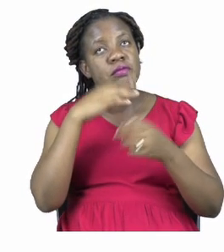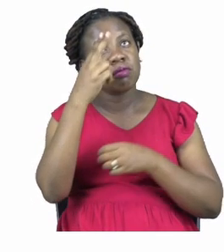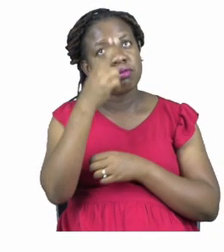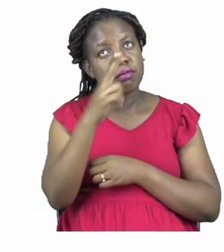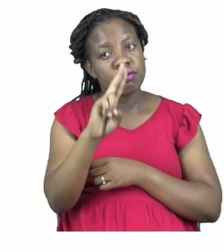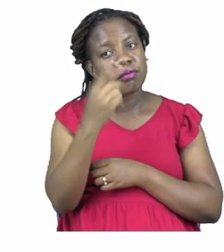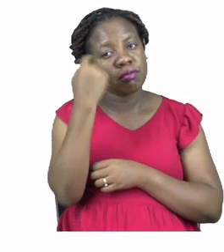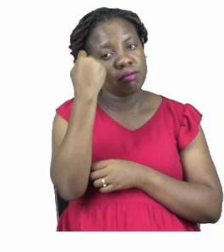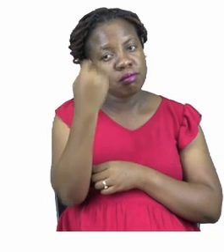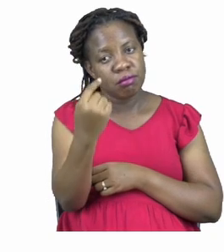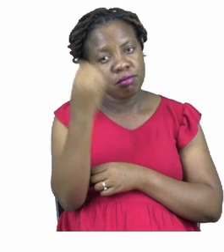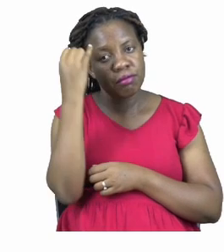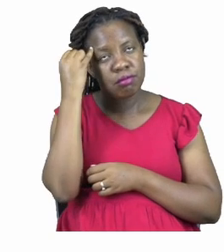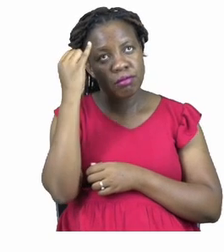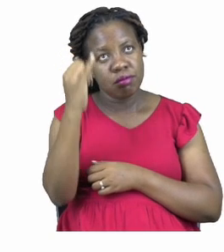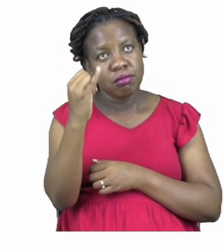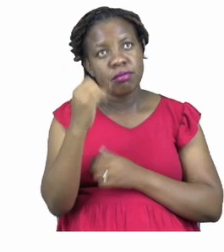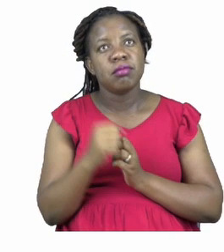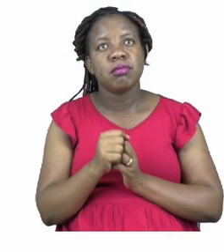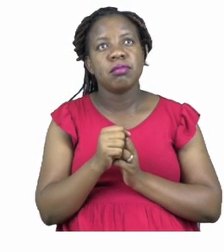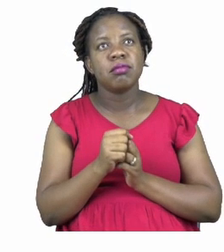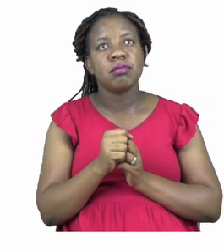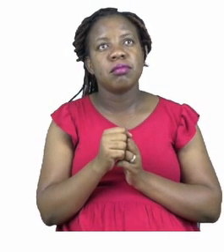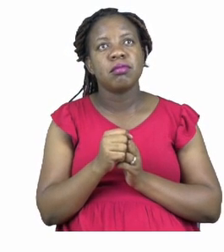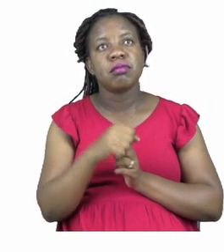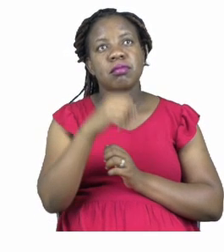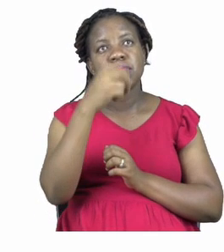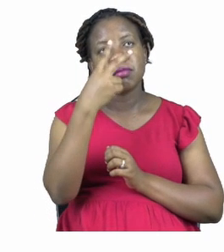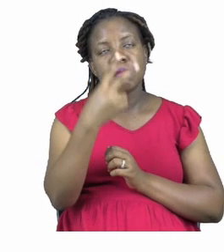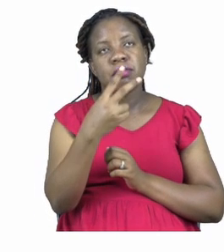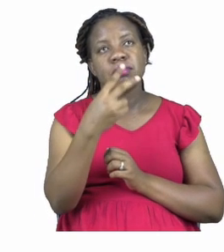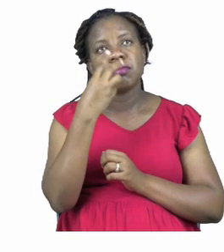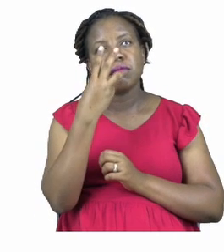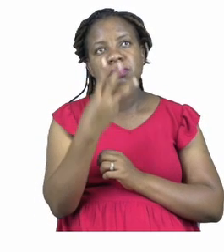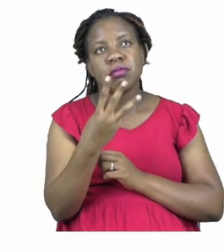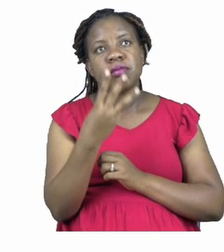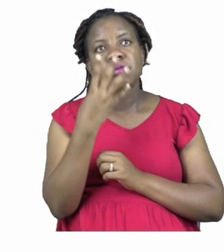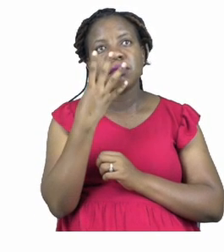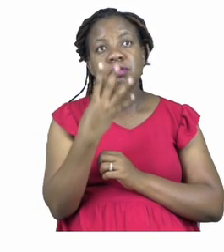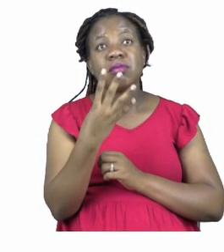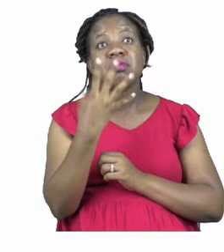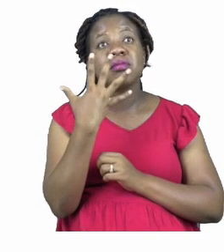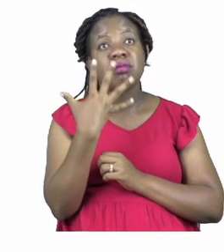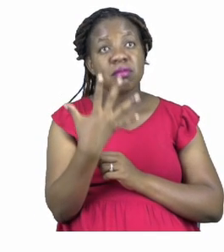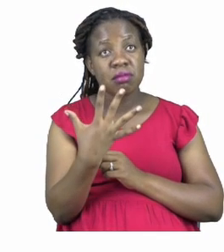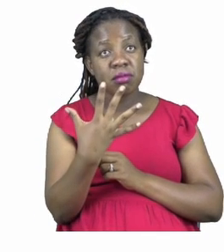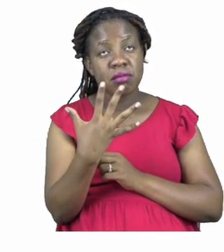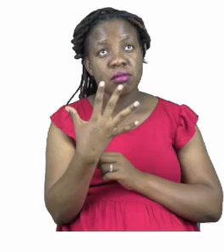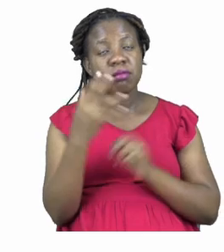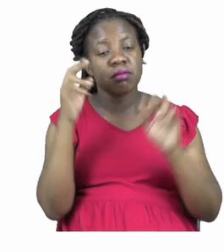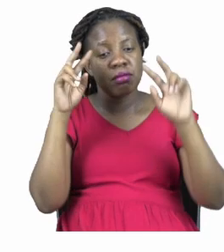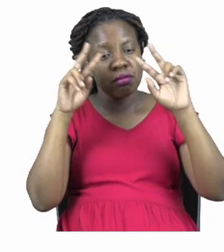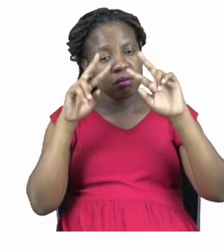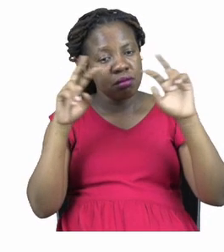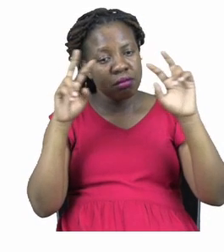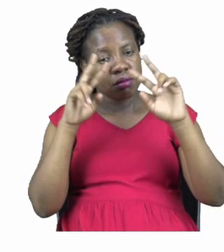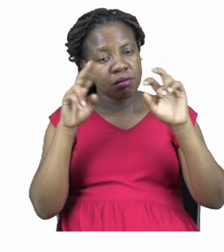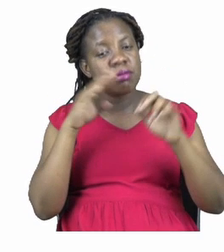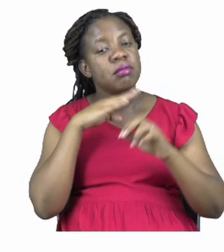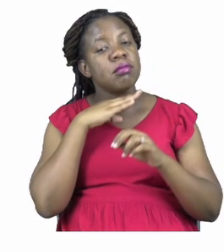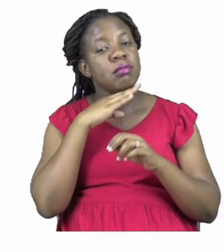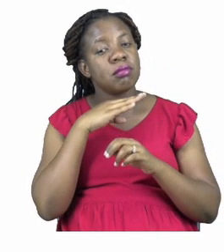2, 3, 4, and 5, you have to give us the